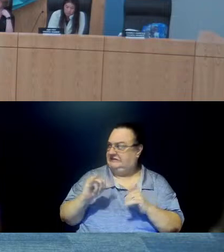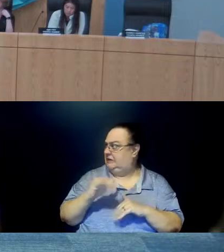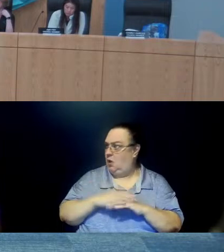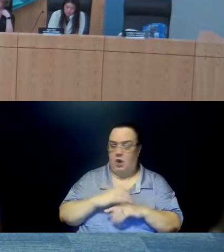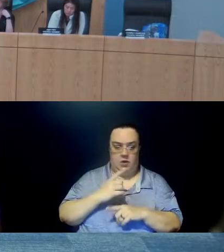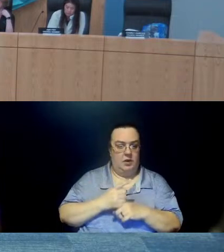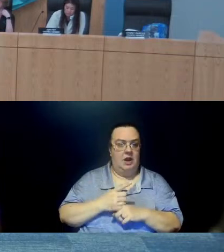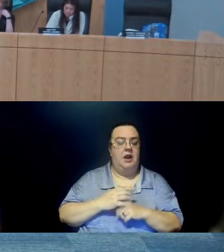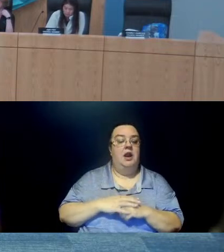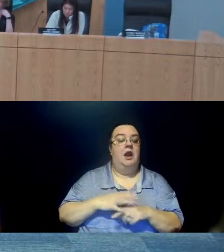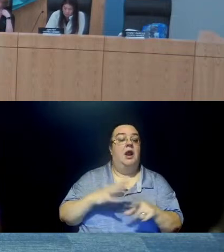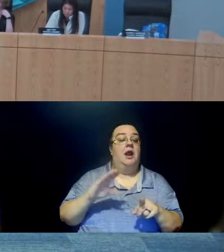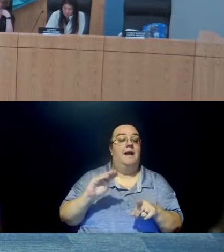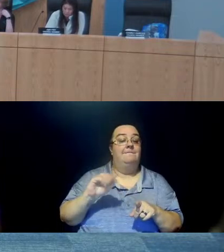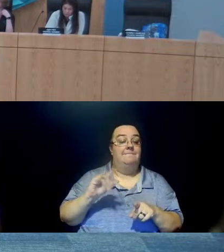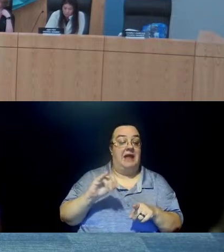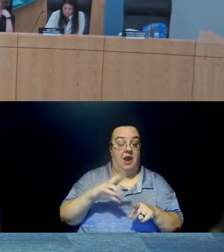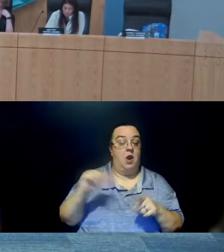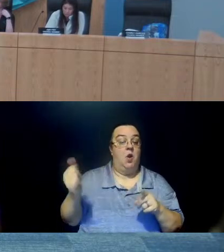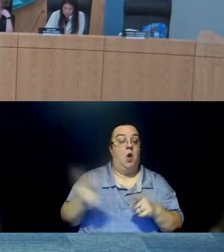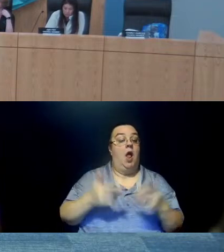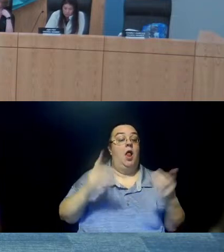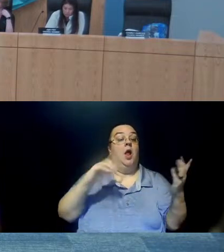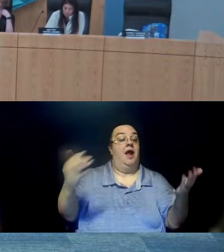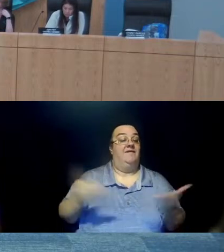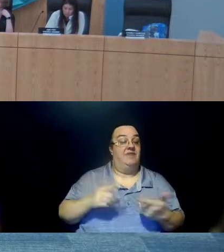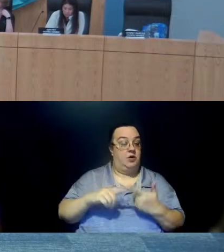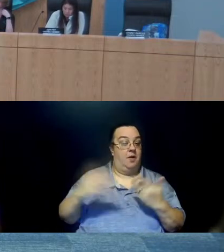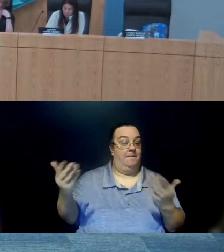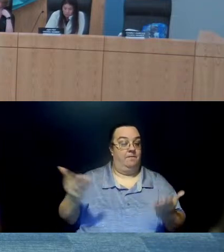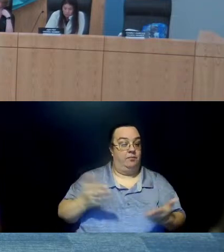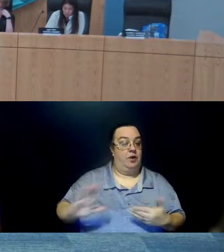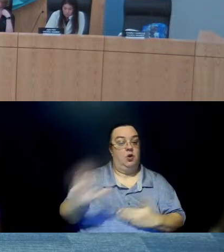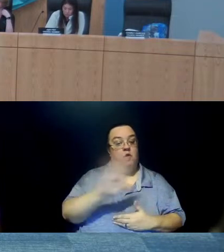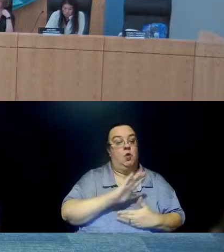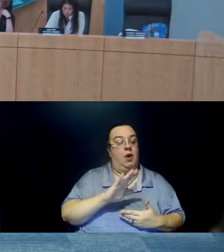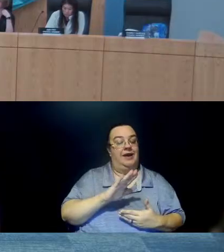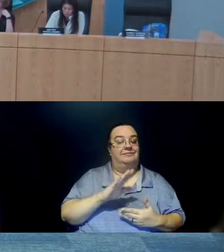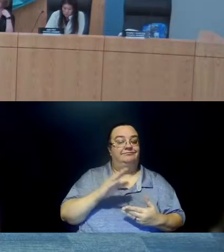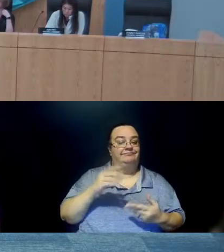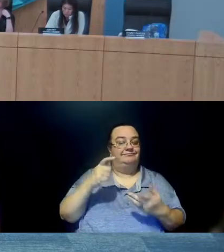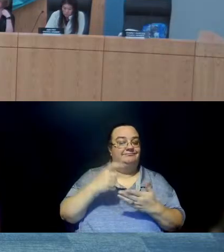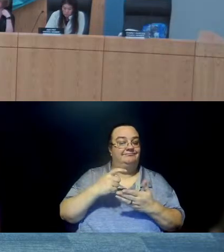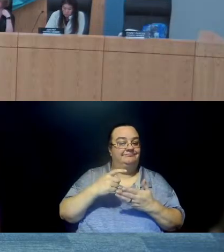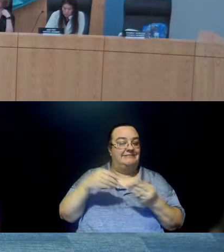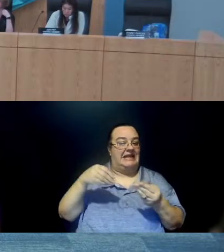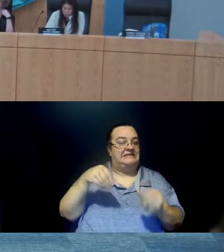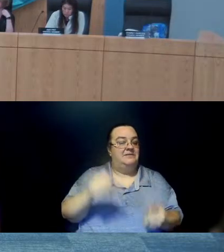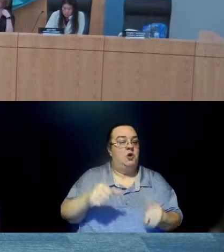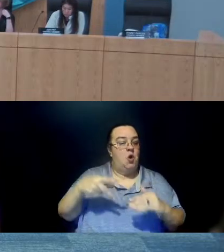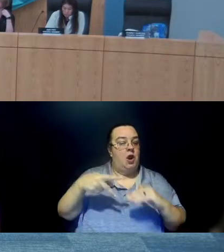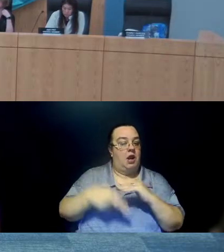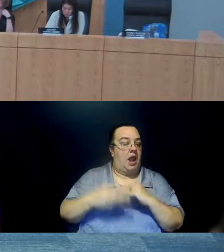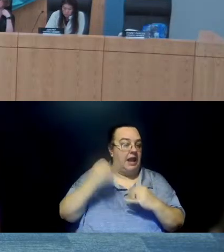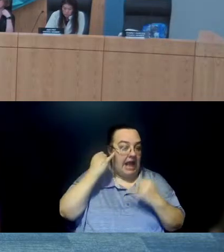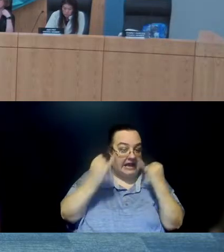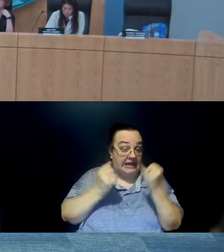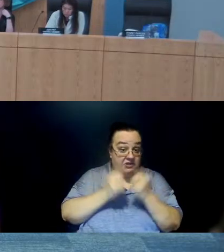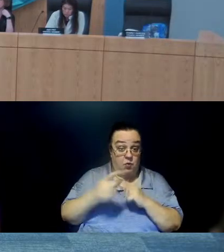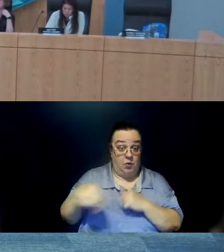And you are all invited to bring your expenditure cutting ideas with you next